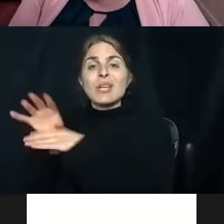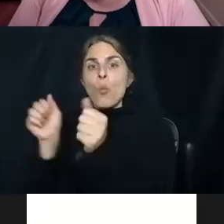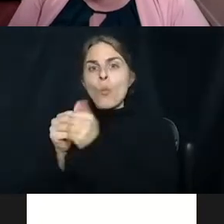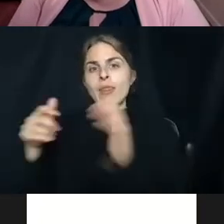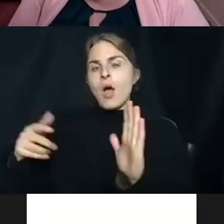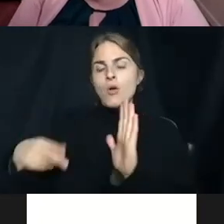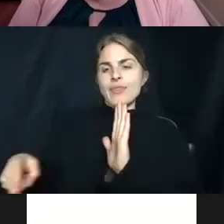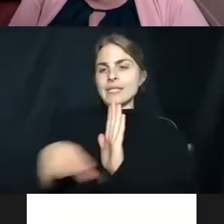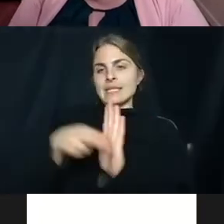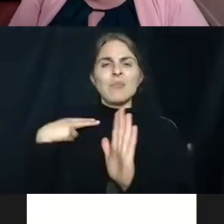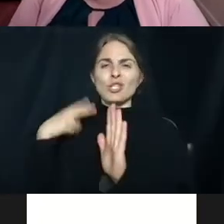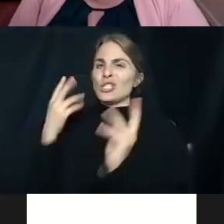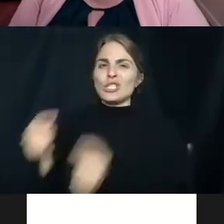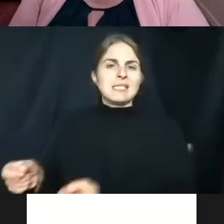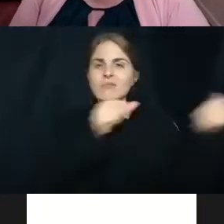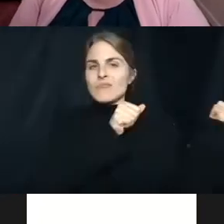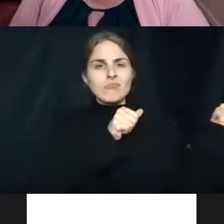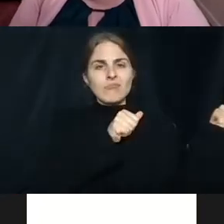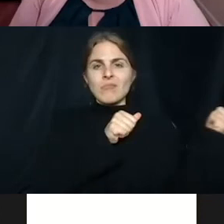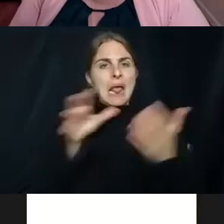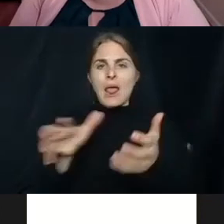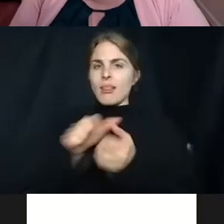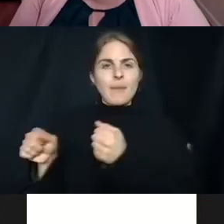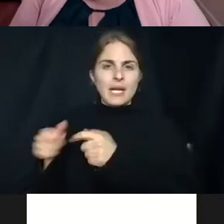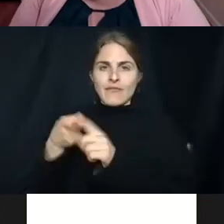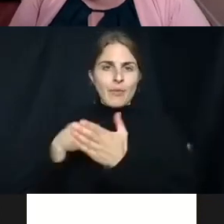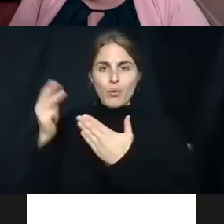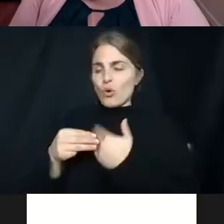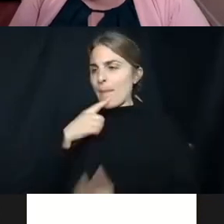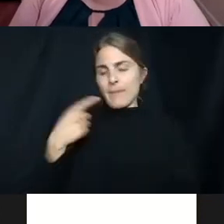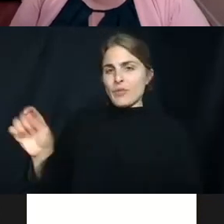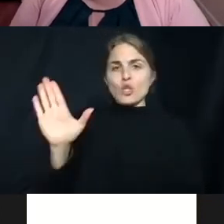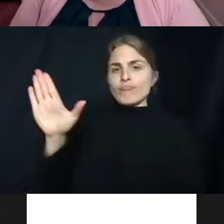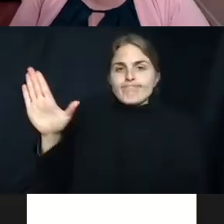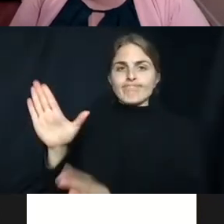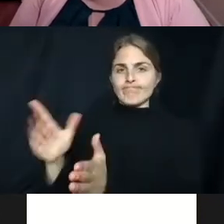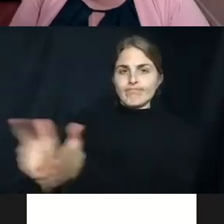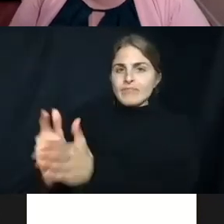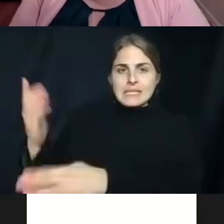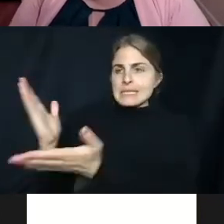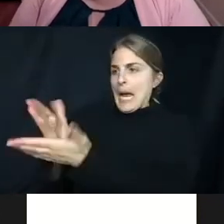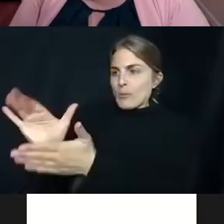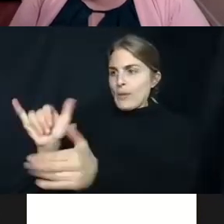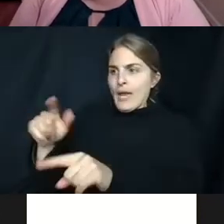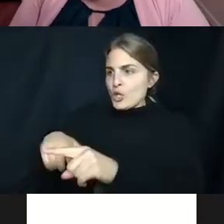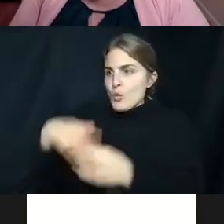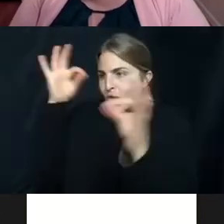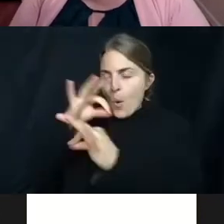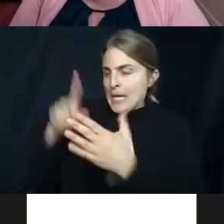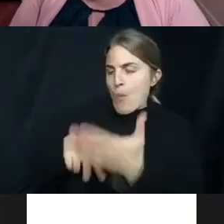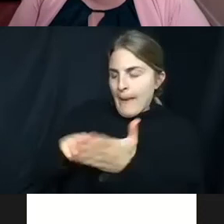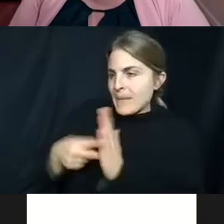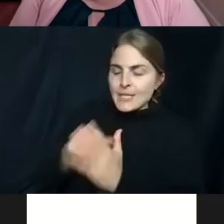just like taking that off the plate completely. She's like, you should not be doing that because you don't know what that is and you are not